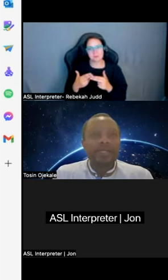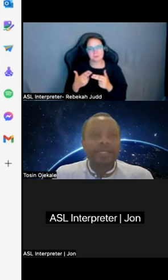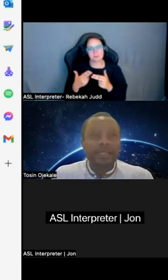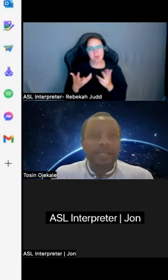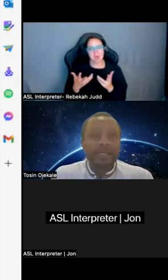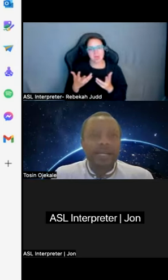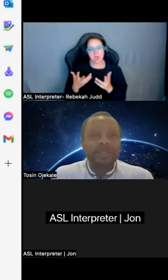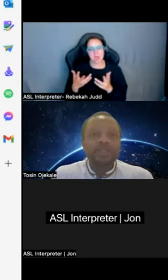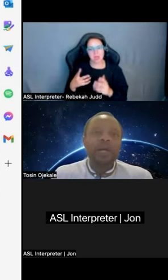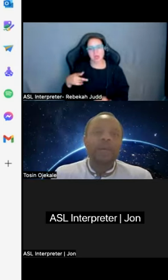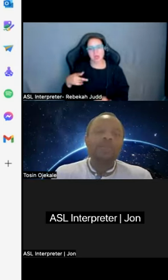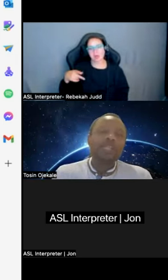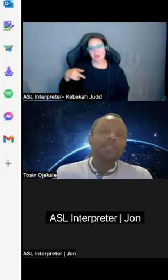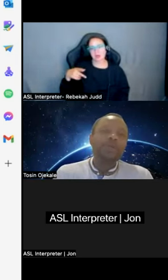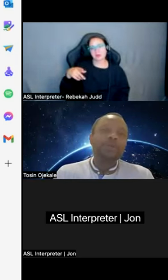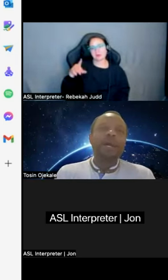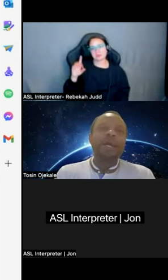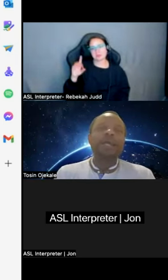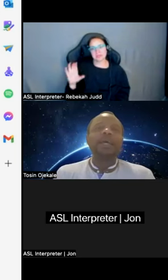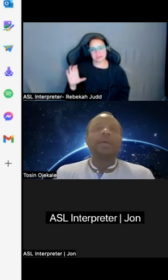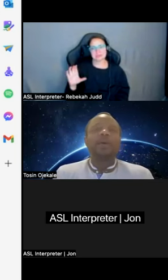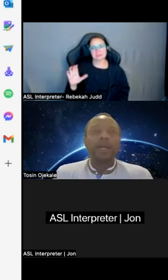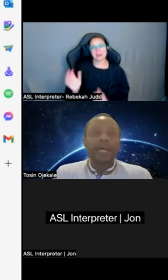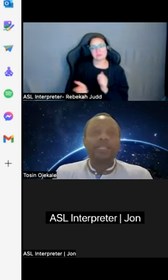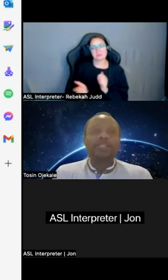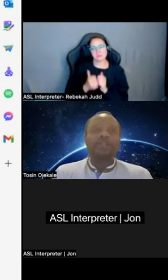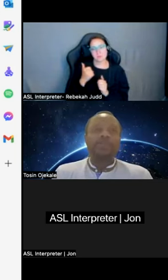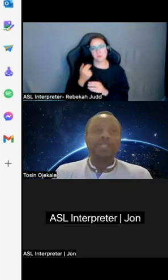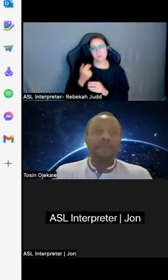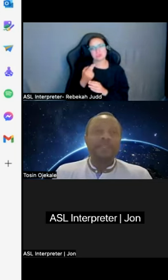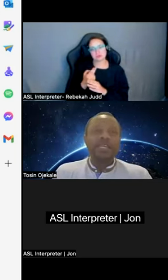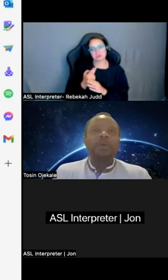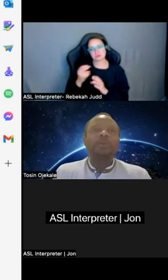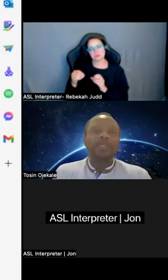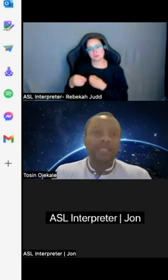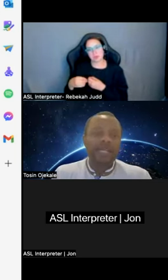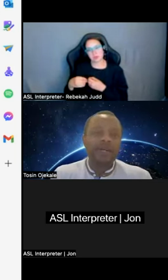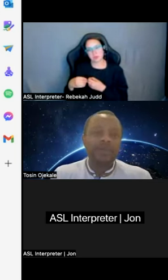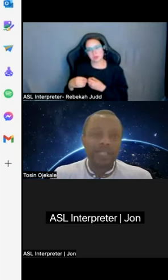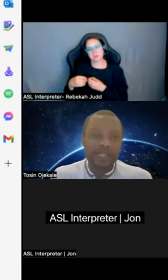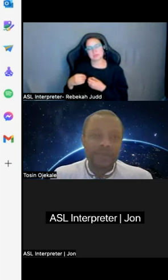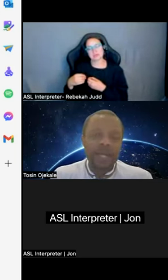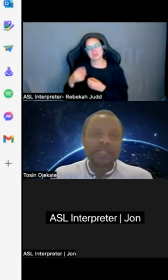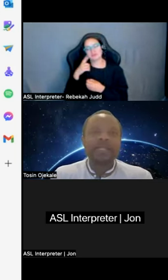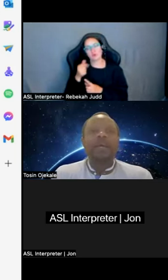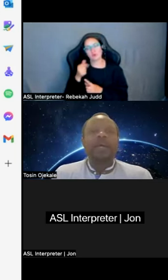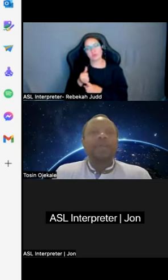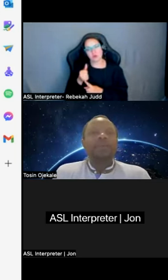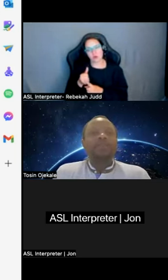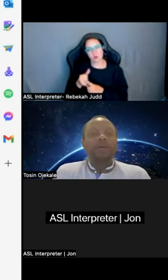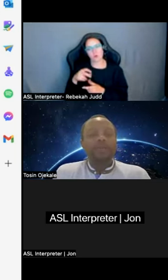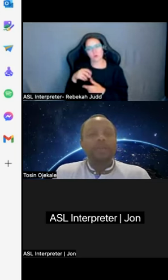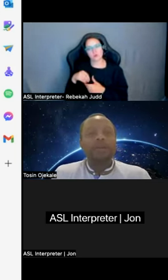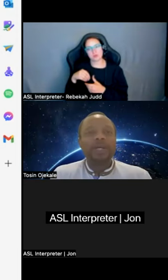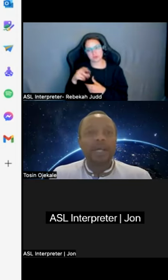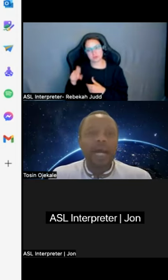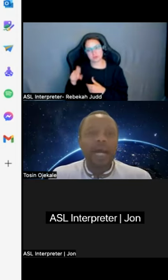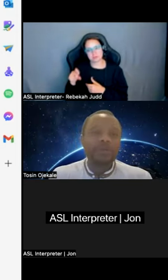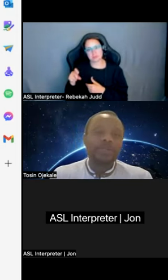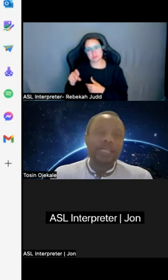on-premise data center, usually mostly used by organizations to service their own internal needs, right? Then we talked